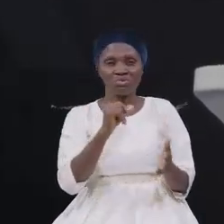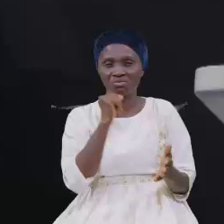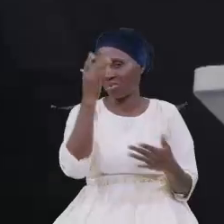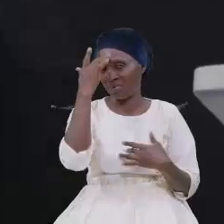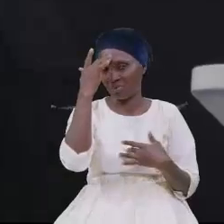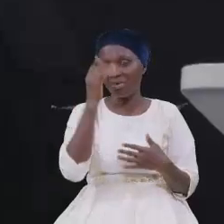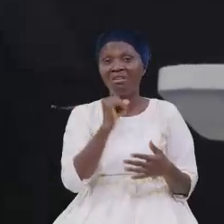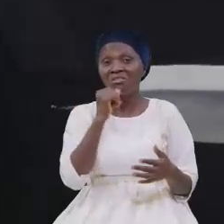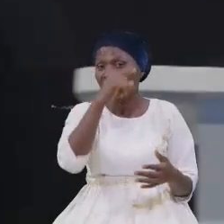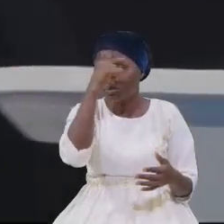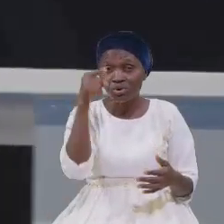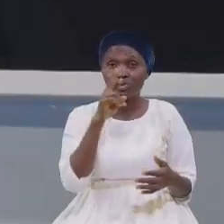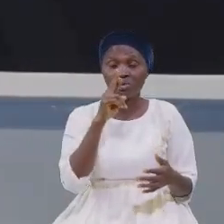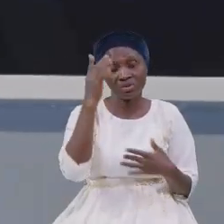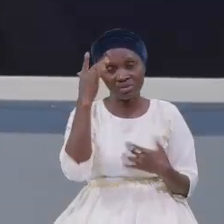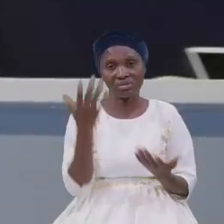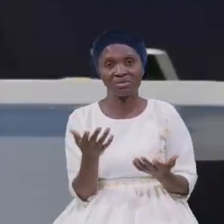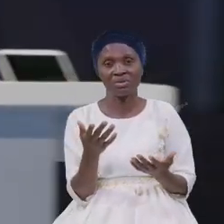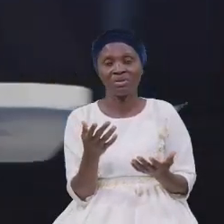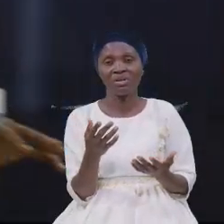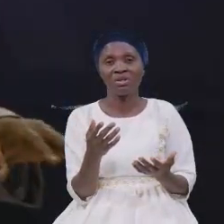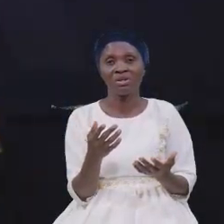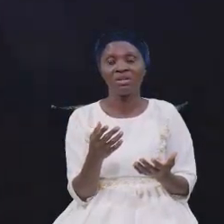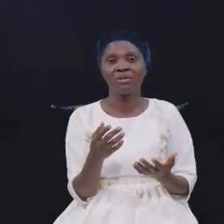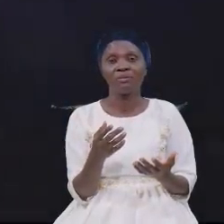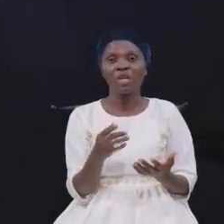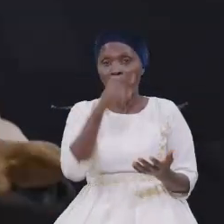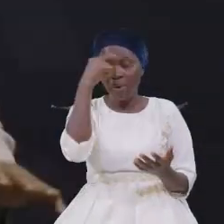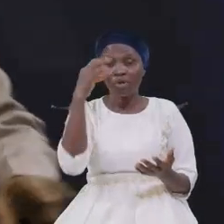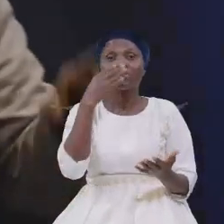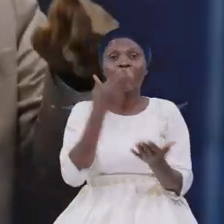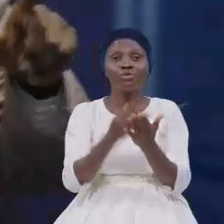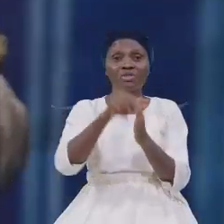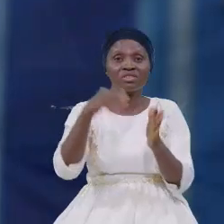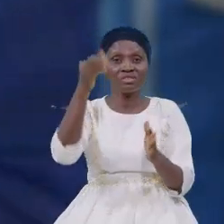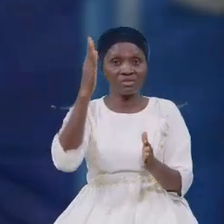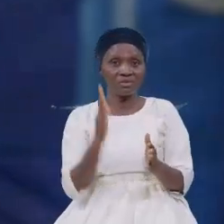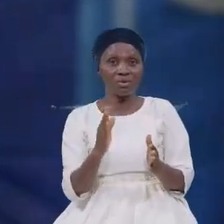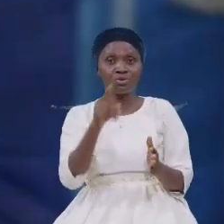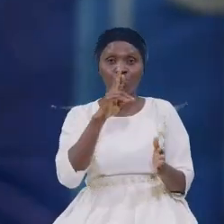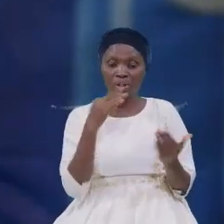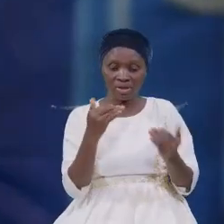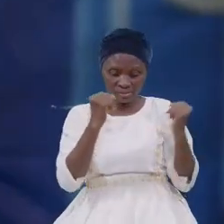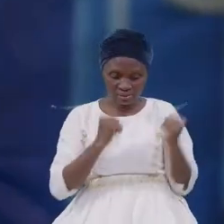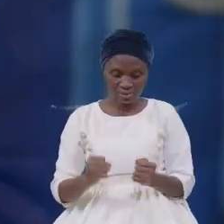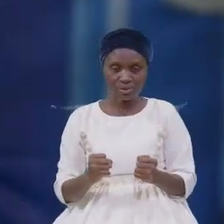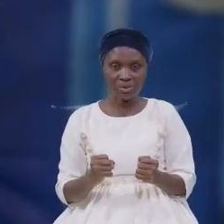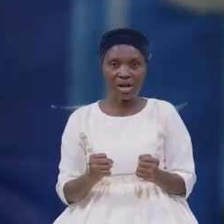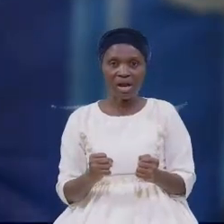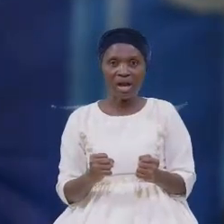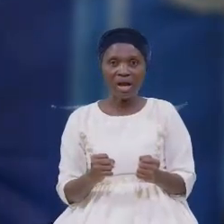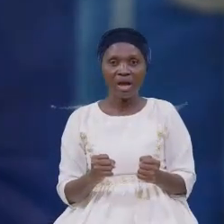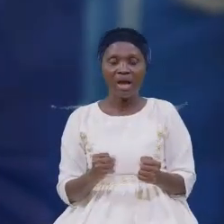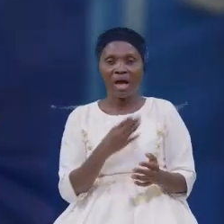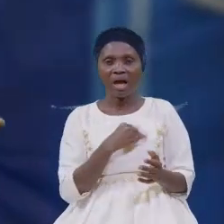saint, because of the goodness of God, you are strong and fit as a fiddle. And you say,